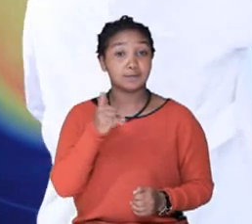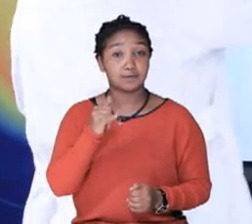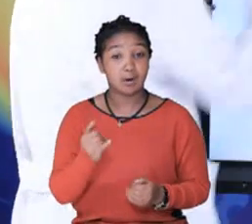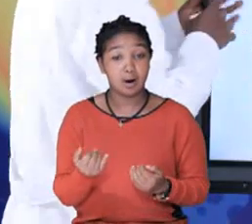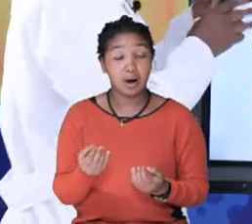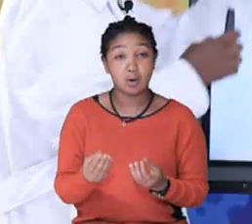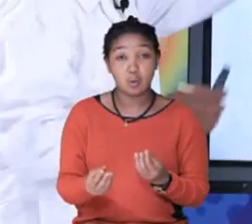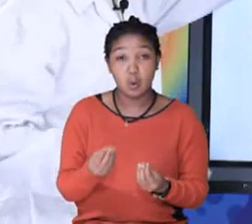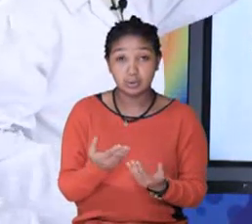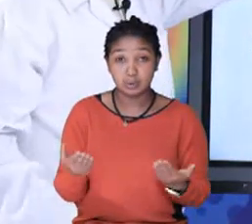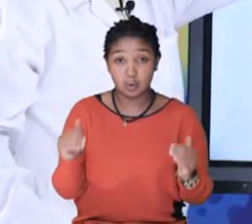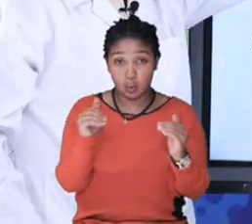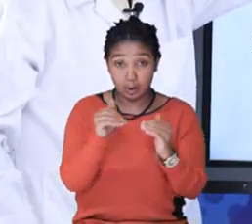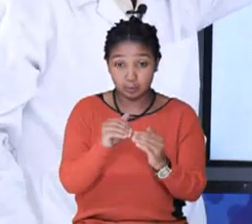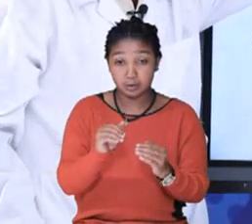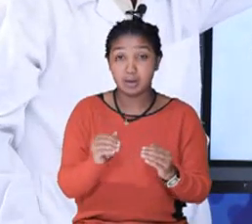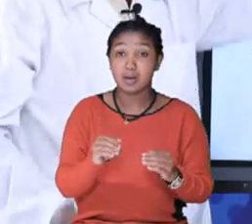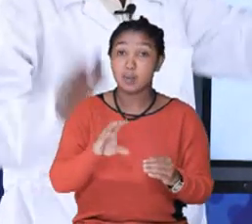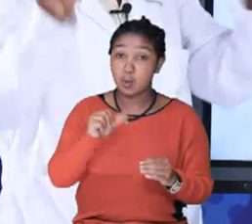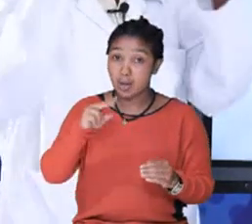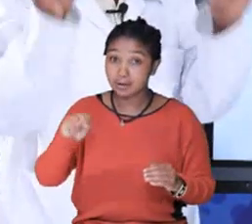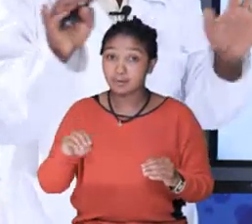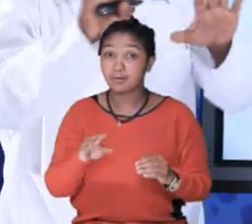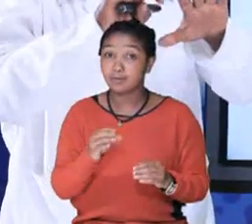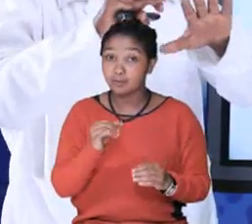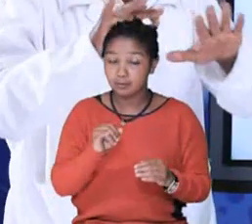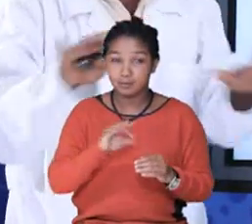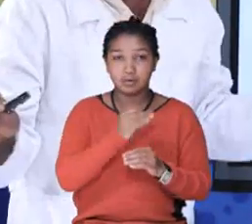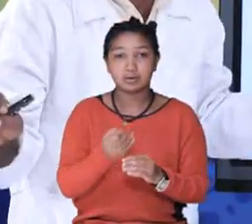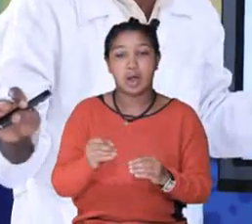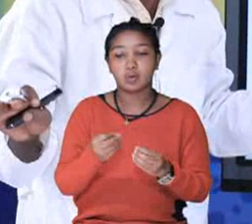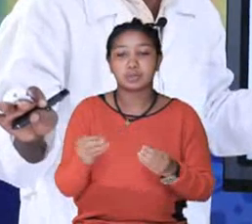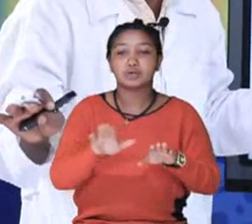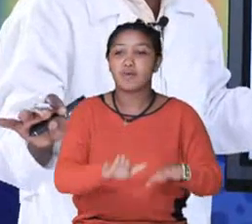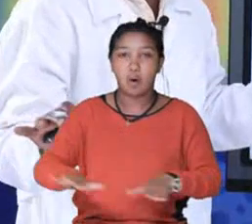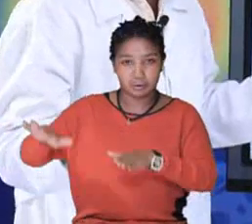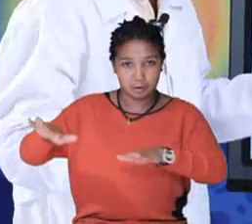If weight of an object is equal to buoyant force, an object is on floating.